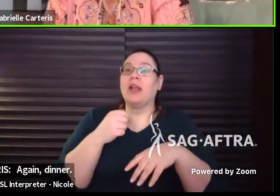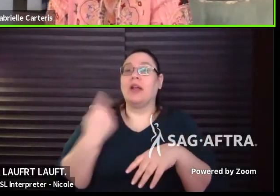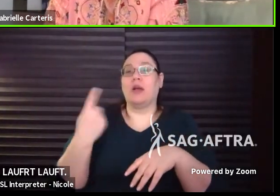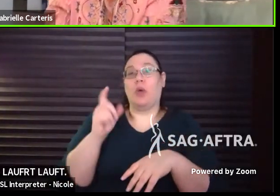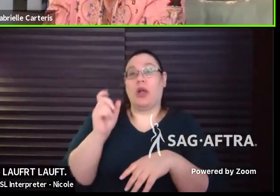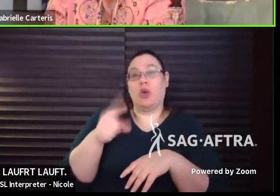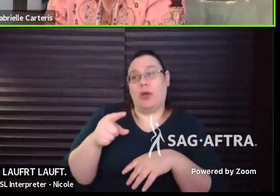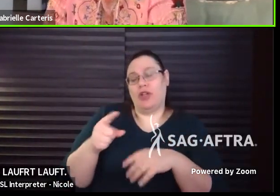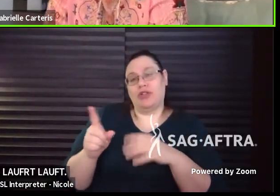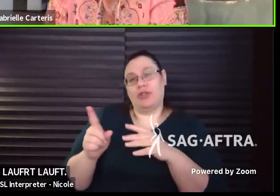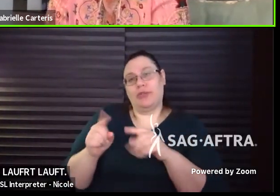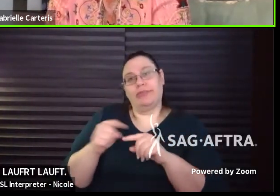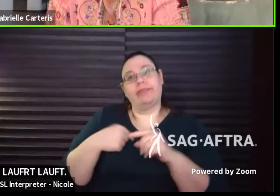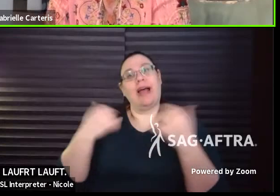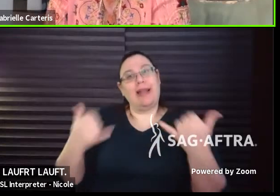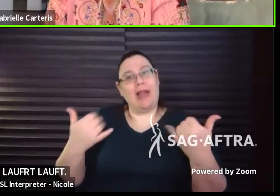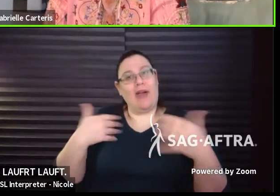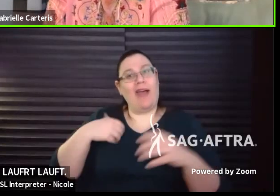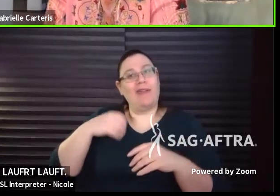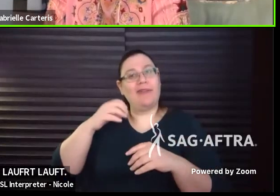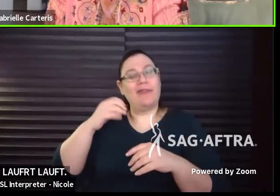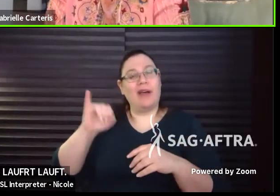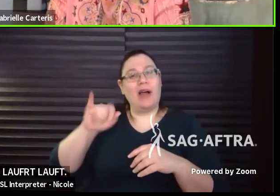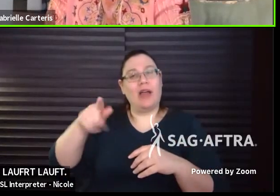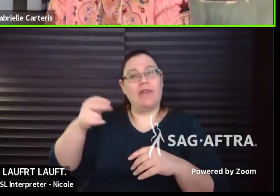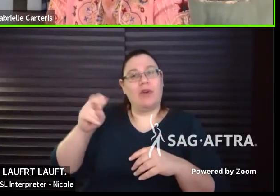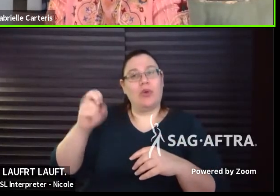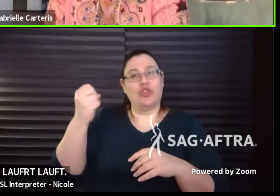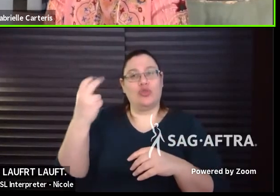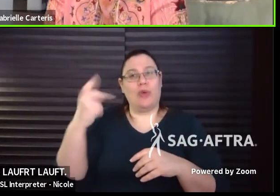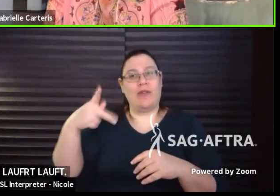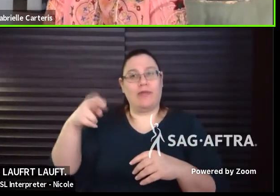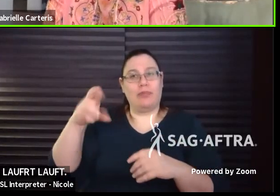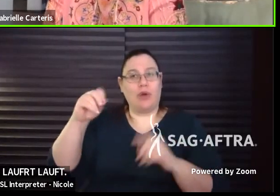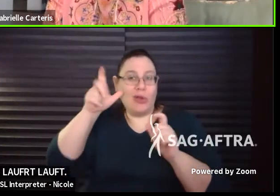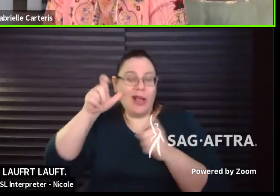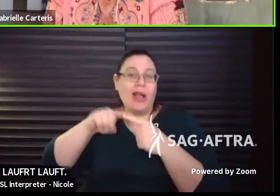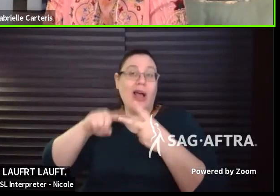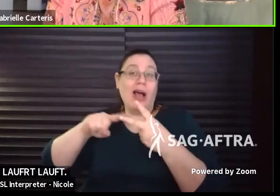came to us. It says, I now have my camera, iPhone 12 Pro, a light, a gimbal, and